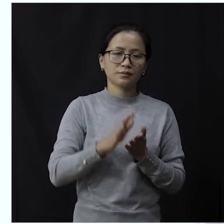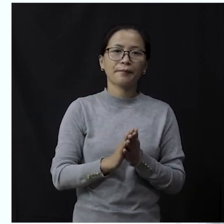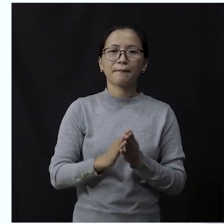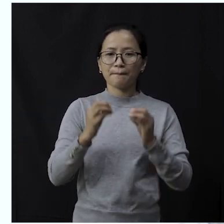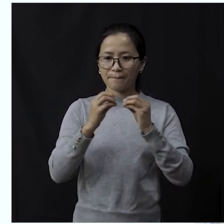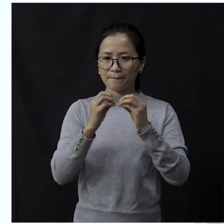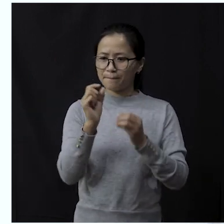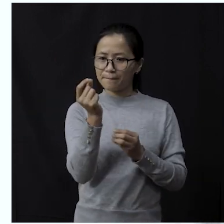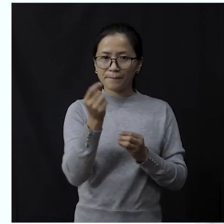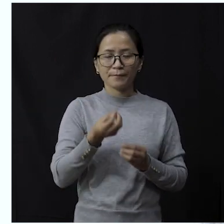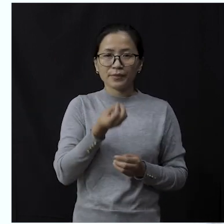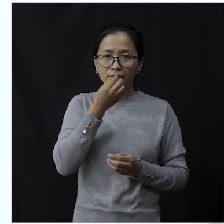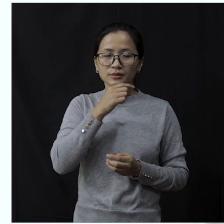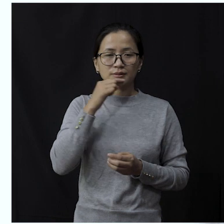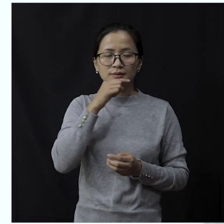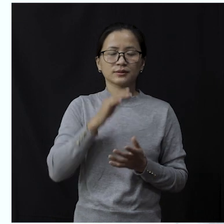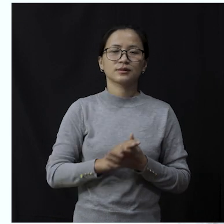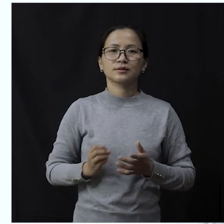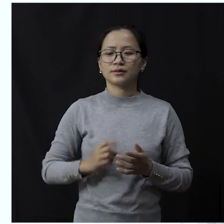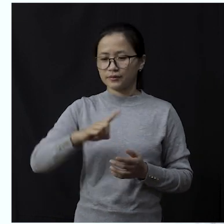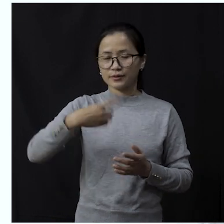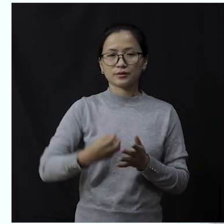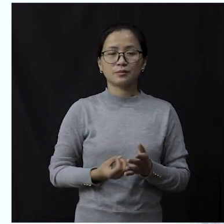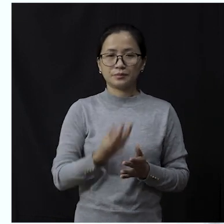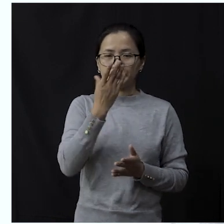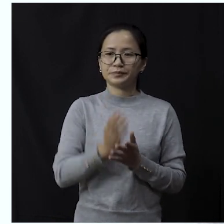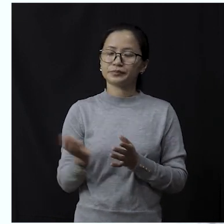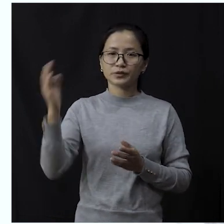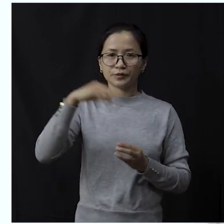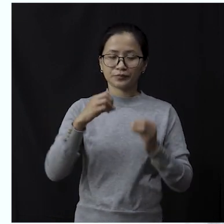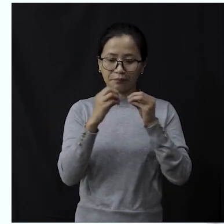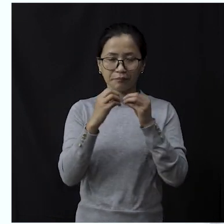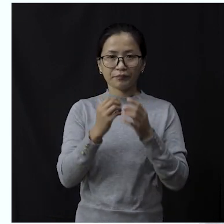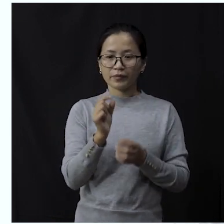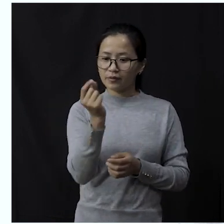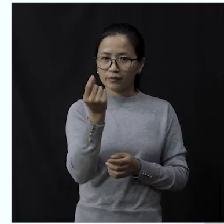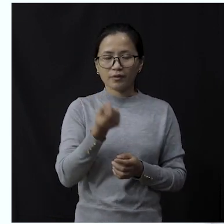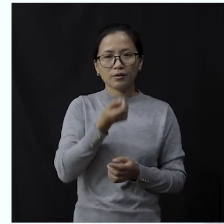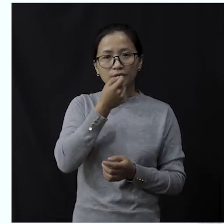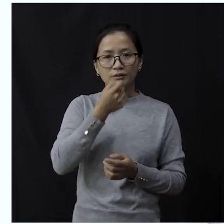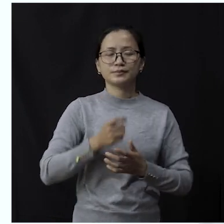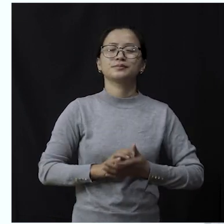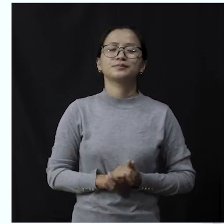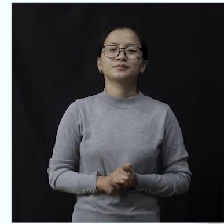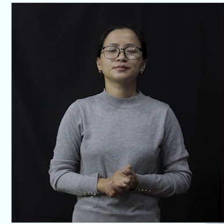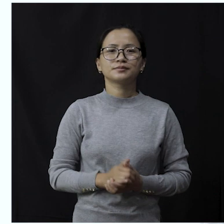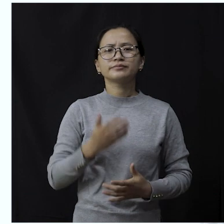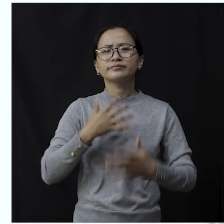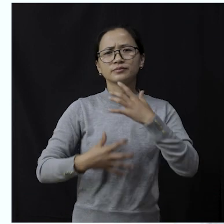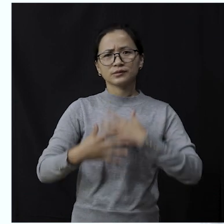at this. The next morning, the hornbills came to eat berries. They want to eat the berries. They survive on